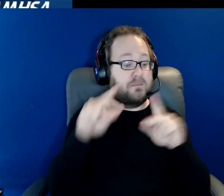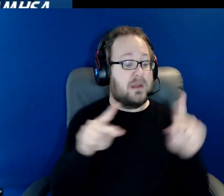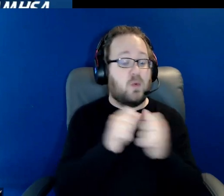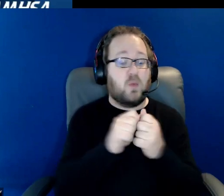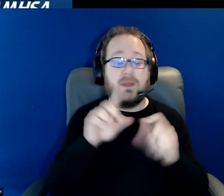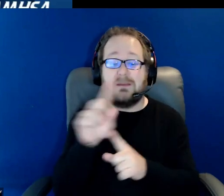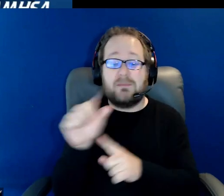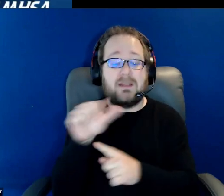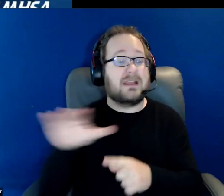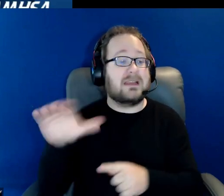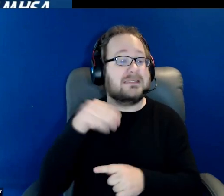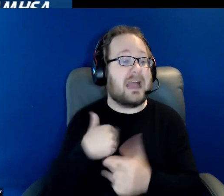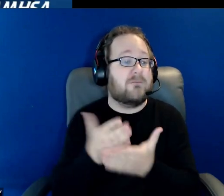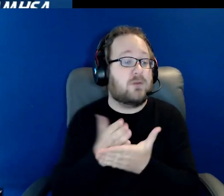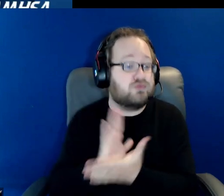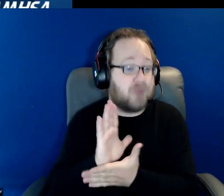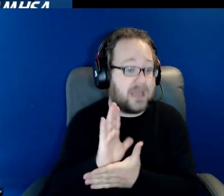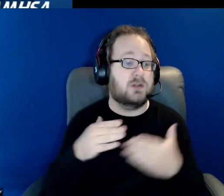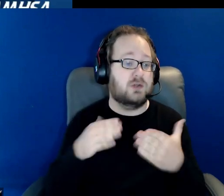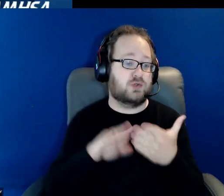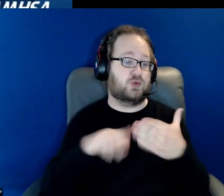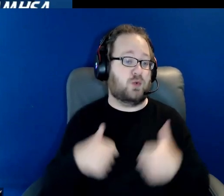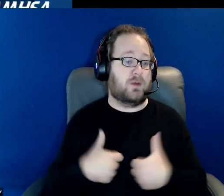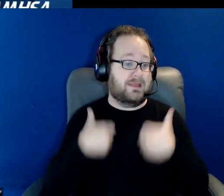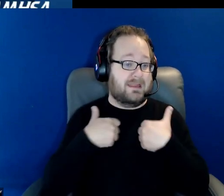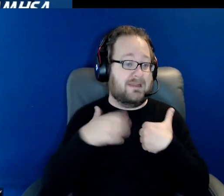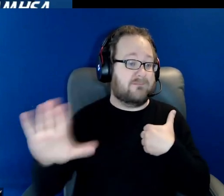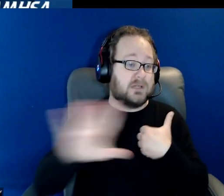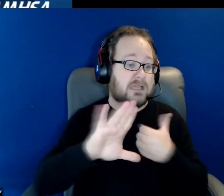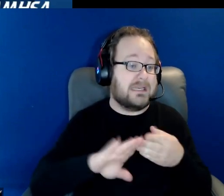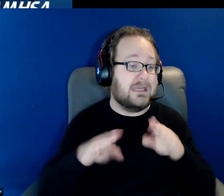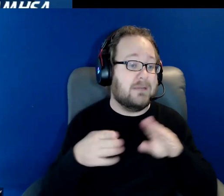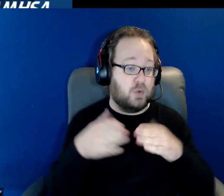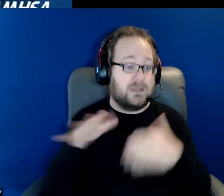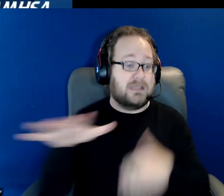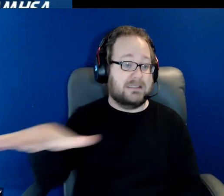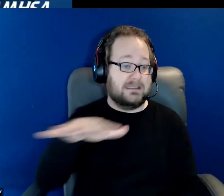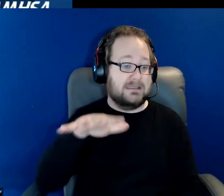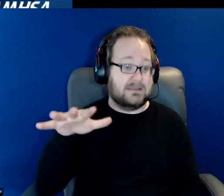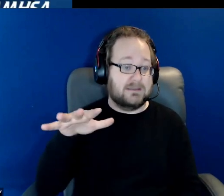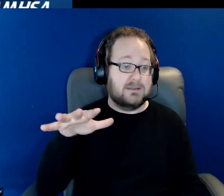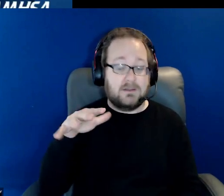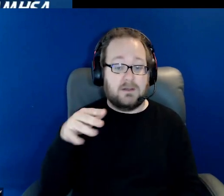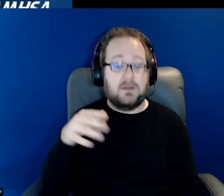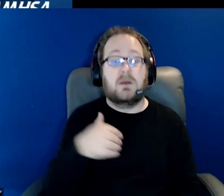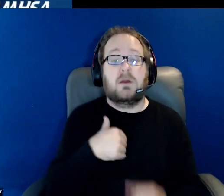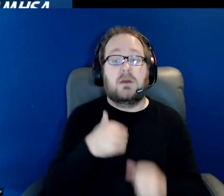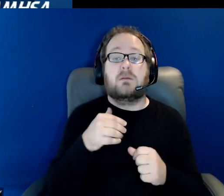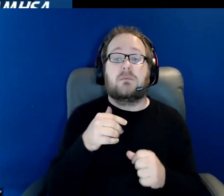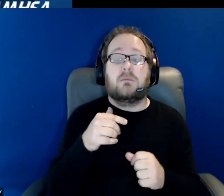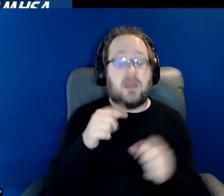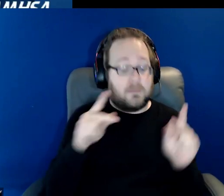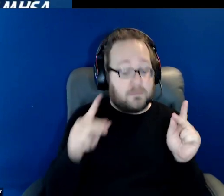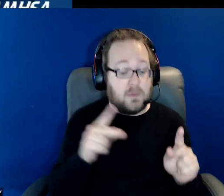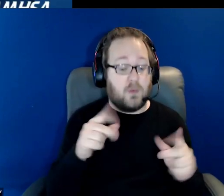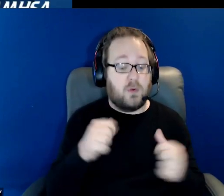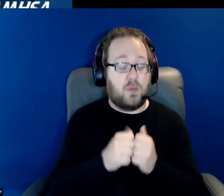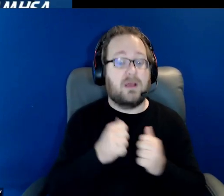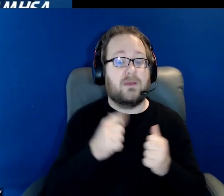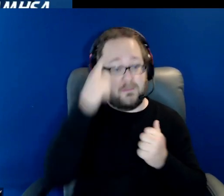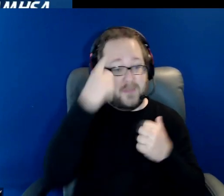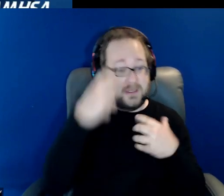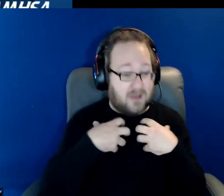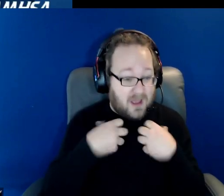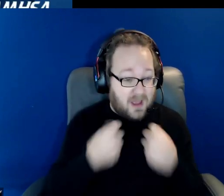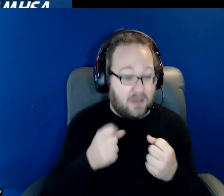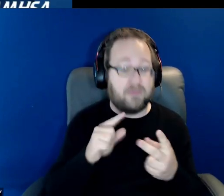and have a right to live in communities. As well, people with mental health and substance use conditions, in